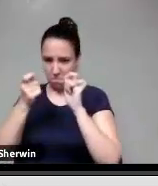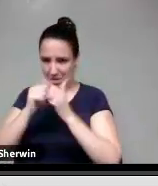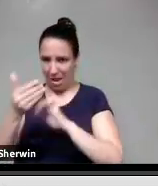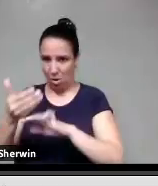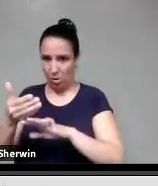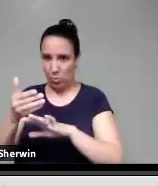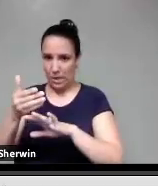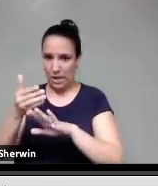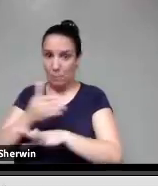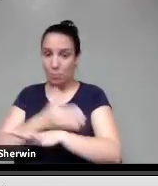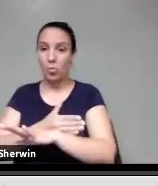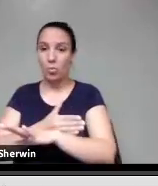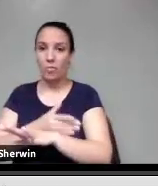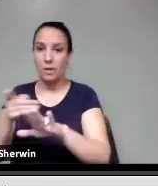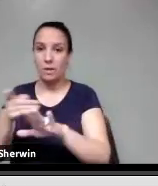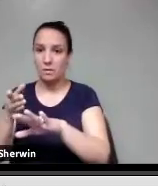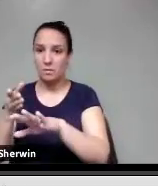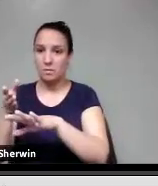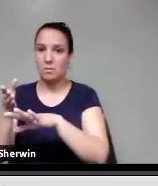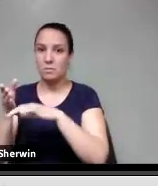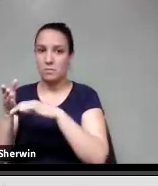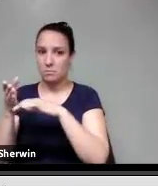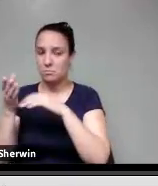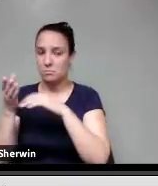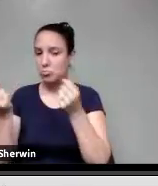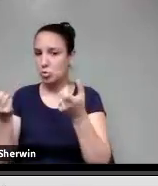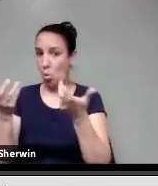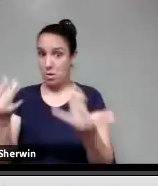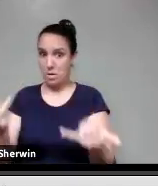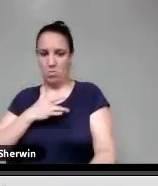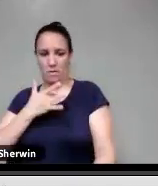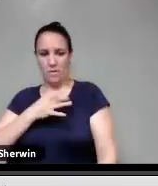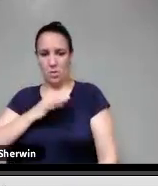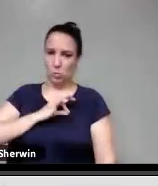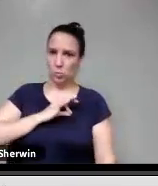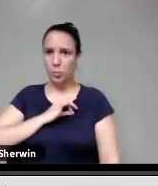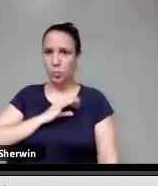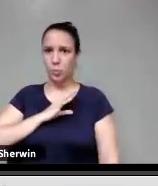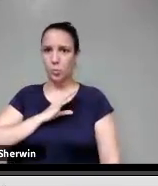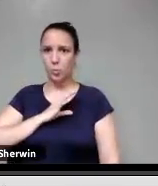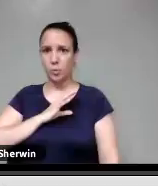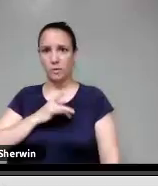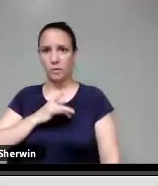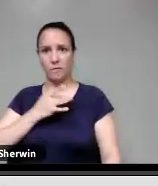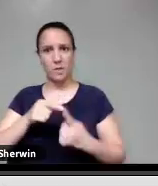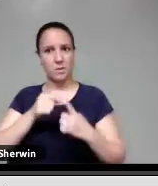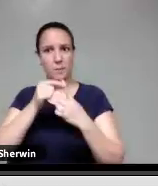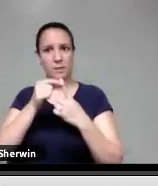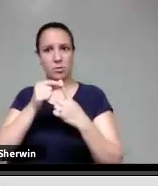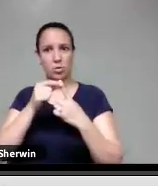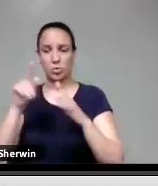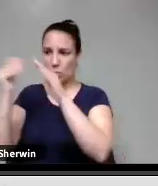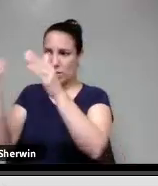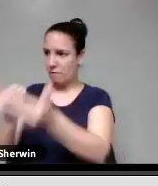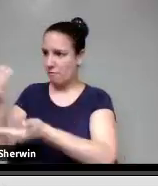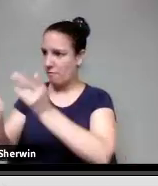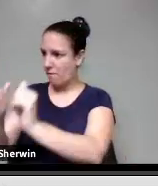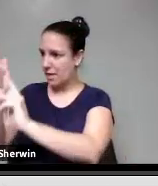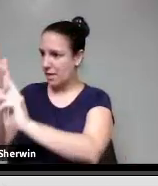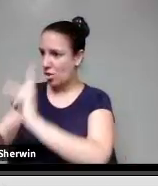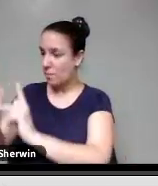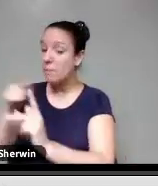other people. Then you've made them feel even more special, and when it comes time to invite other people, they're going to be anxious to